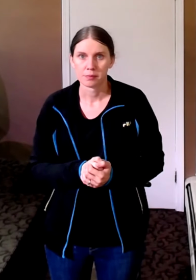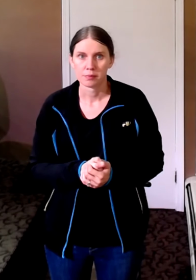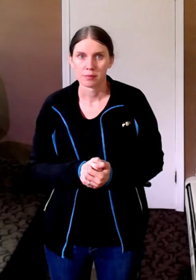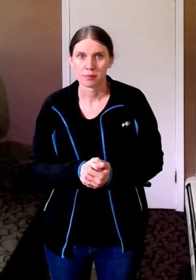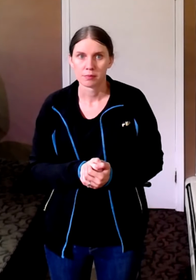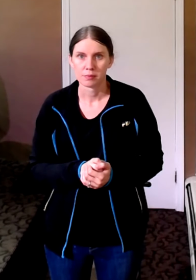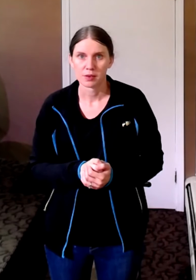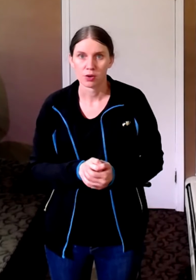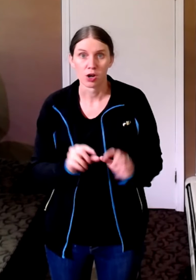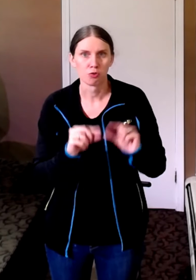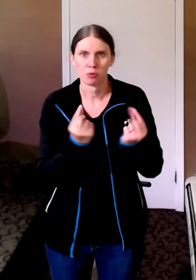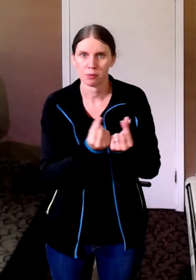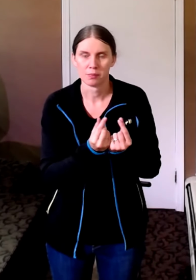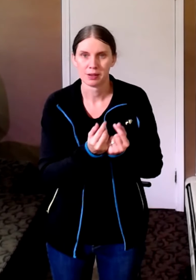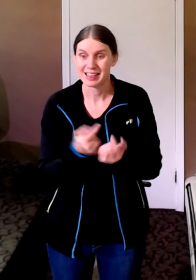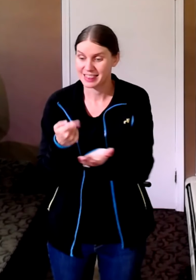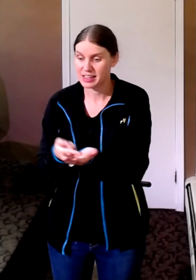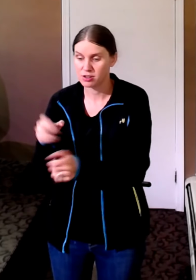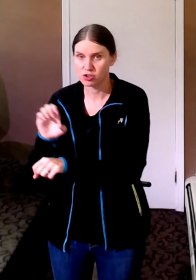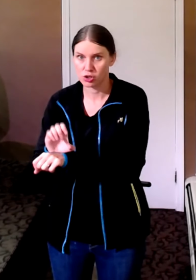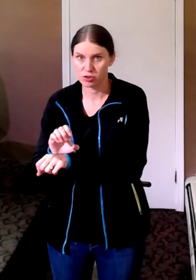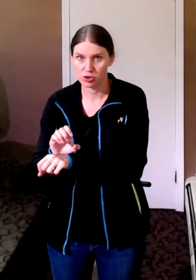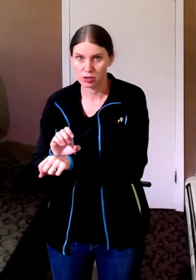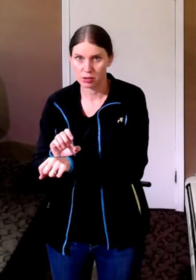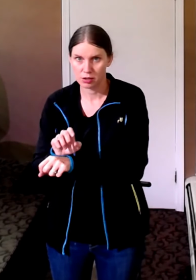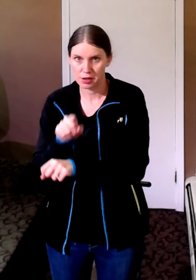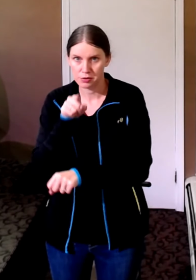or a corporation. This church is you.